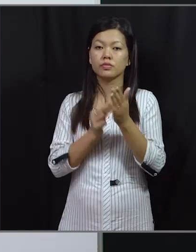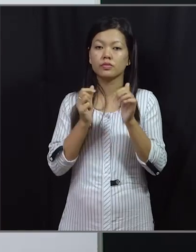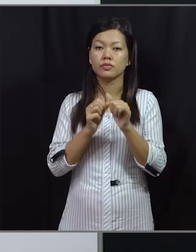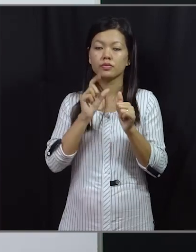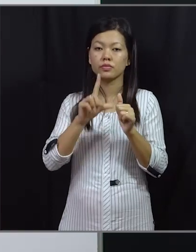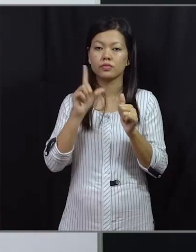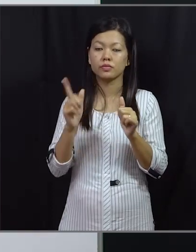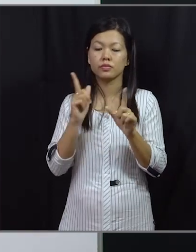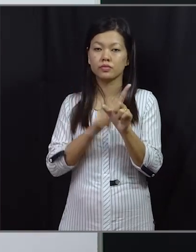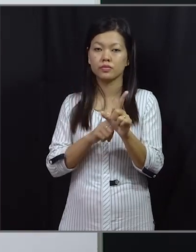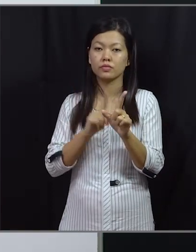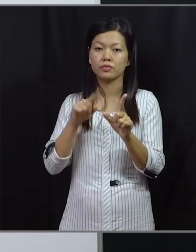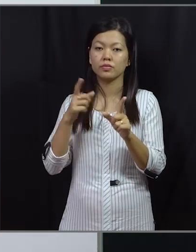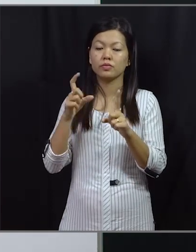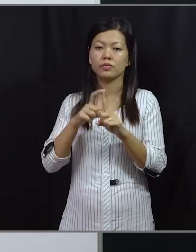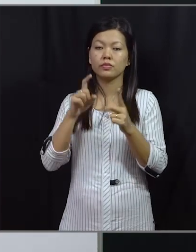disjoint sets.